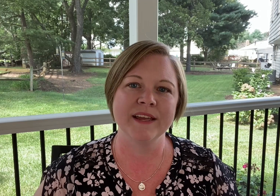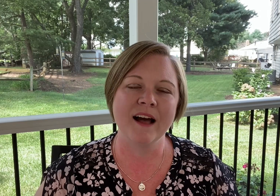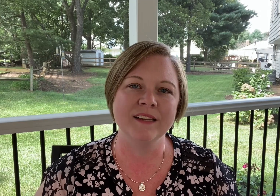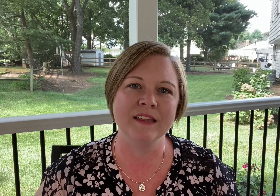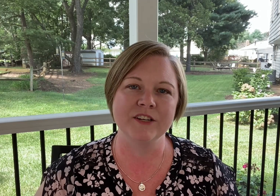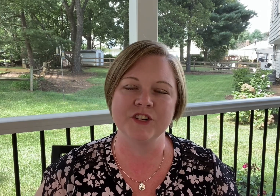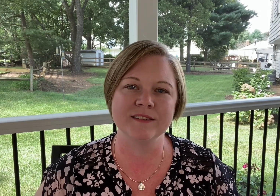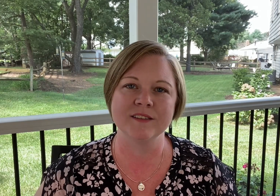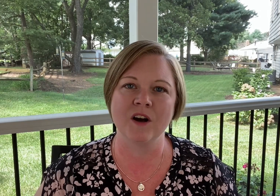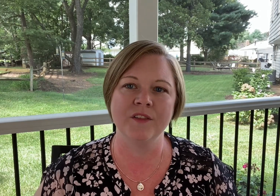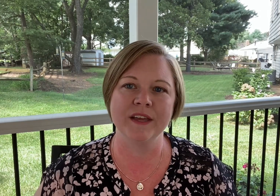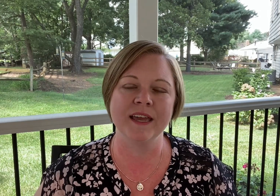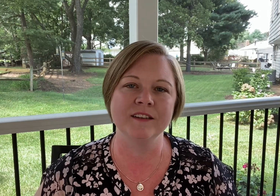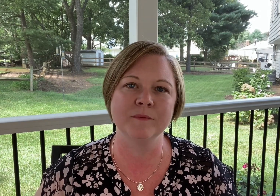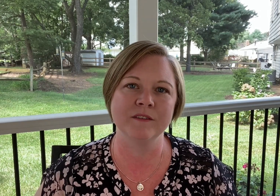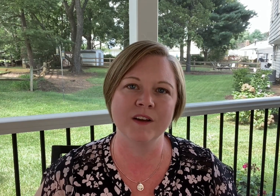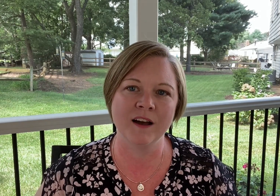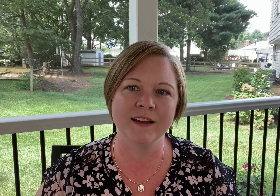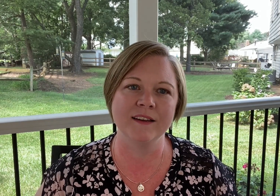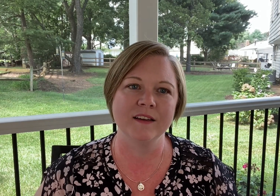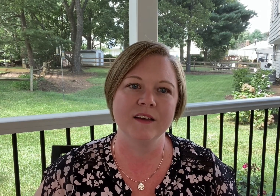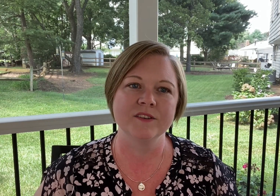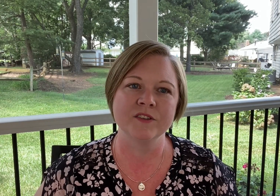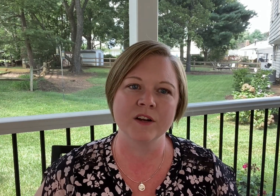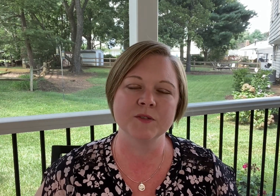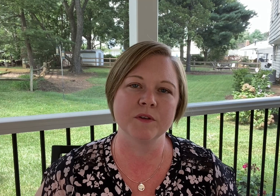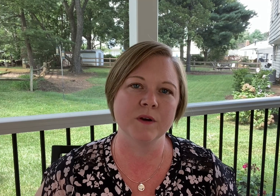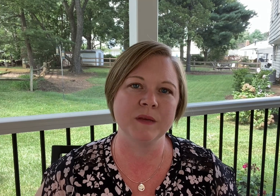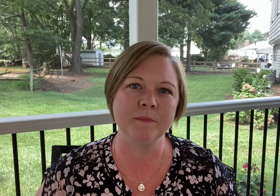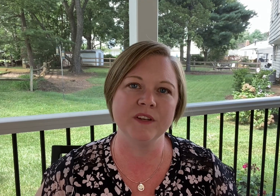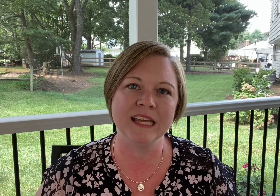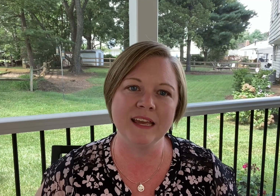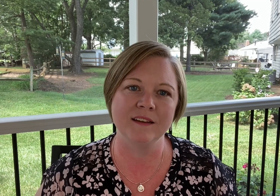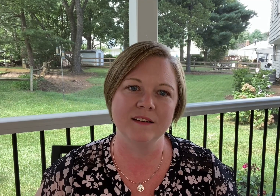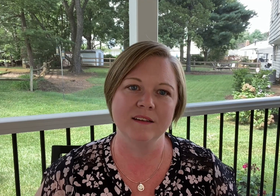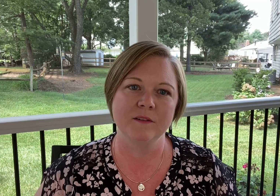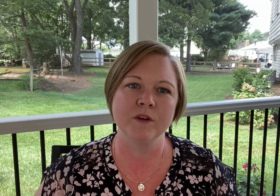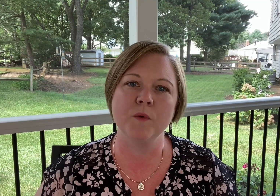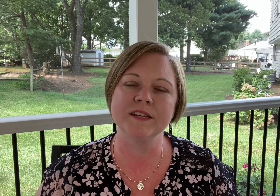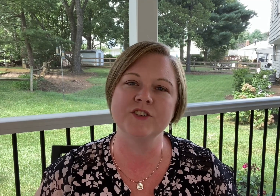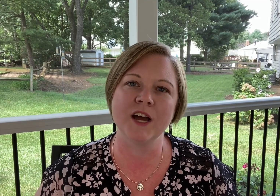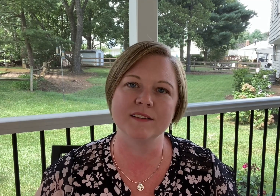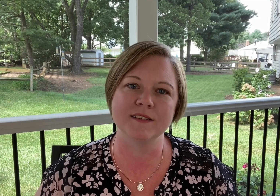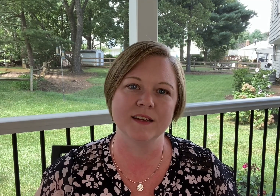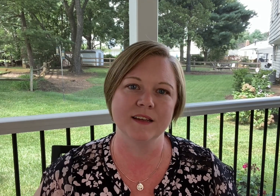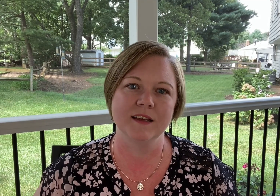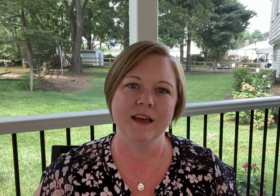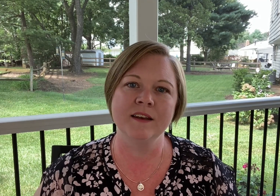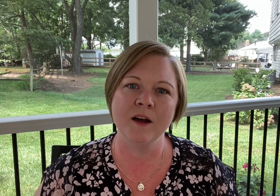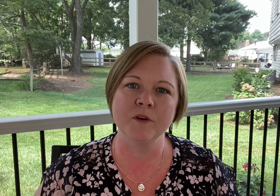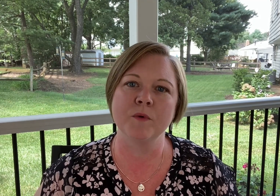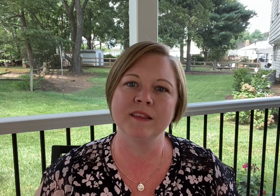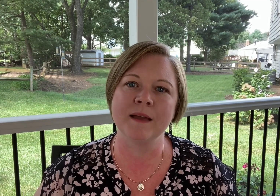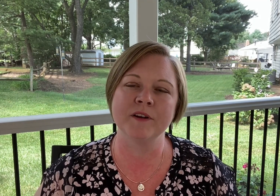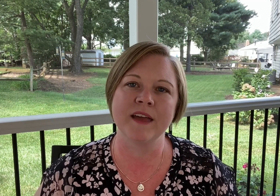the reality that Jesus called the kingdom of God, starts with what people need, with what is just, and